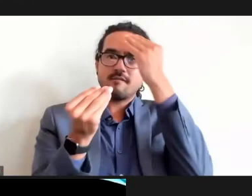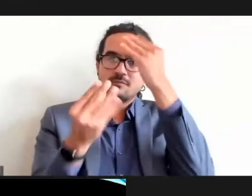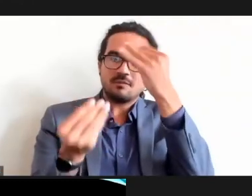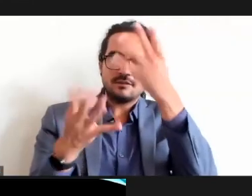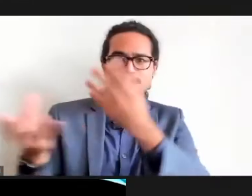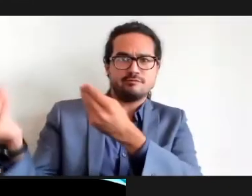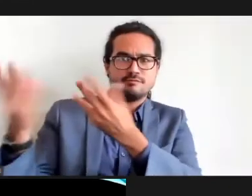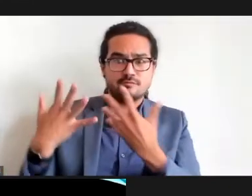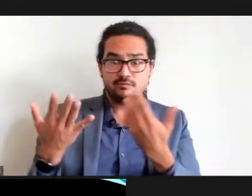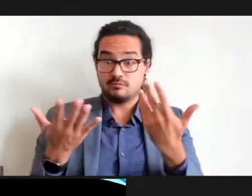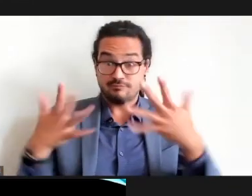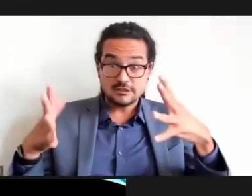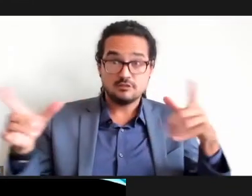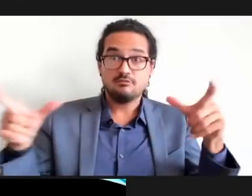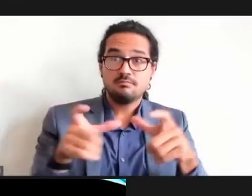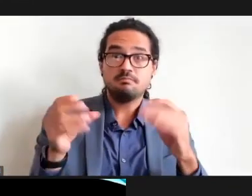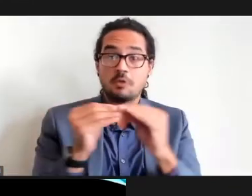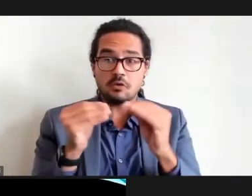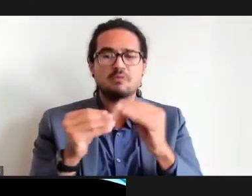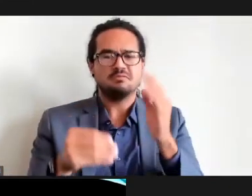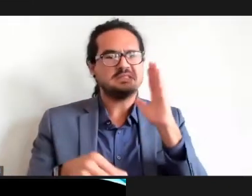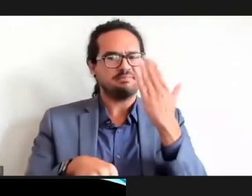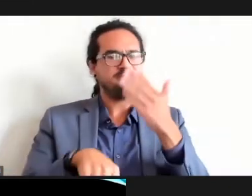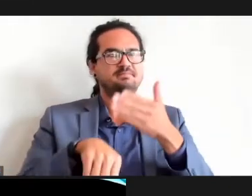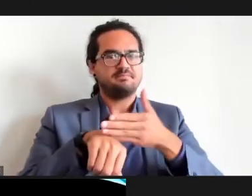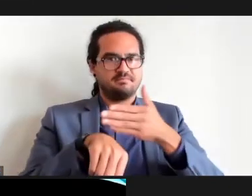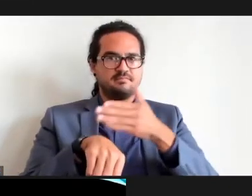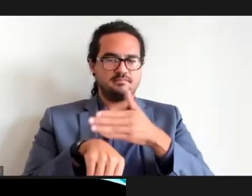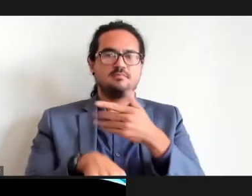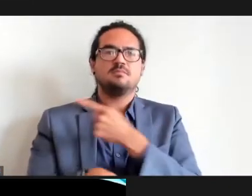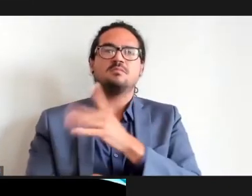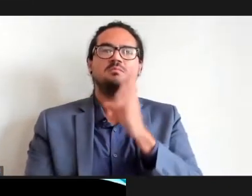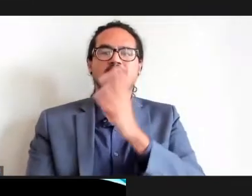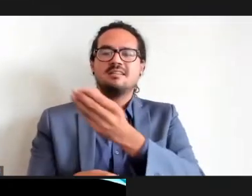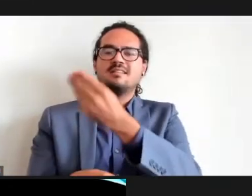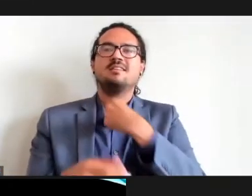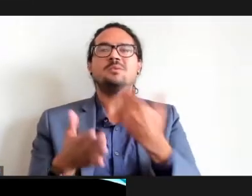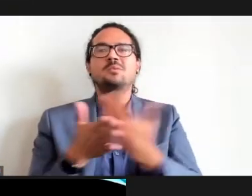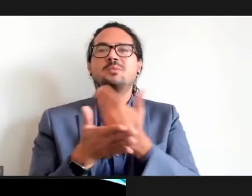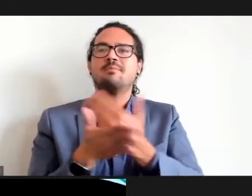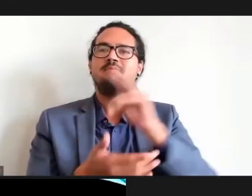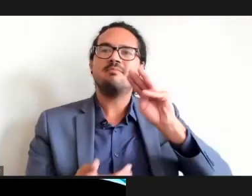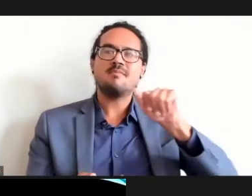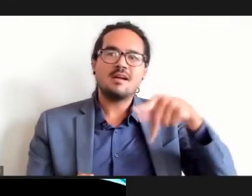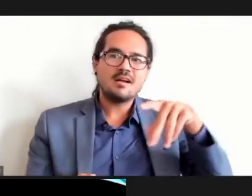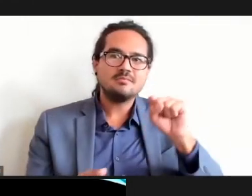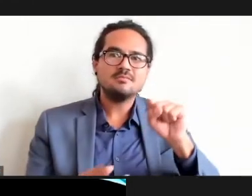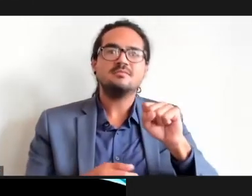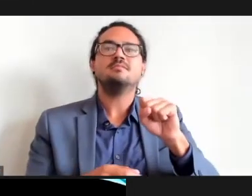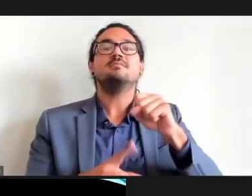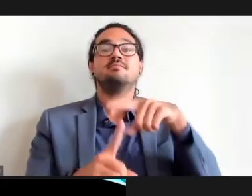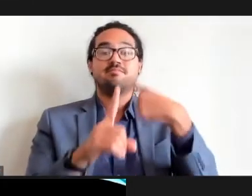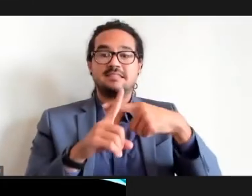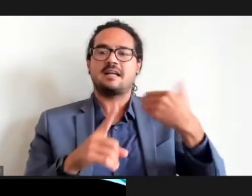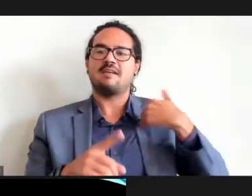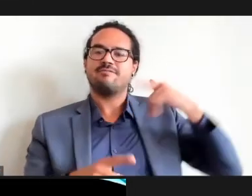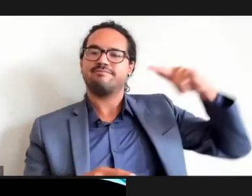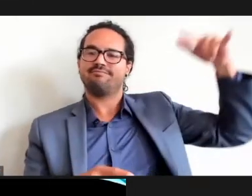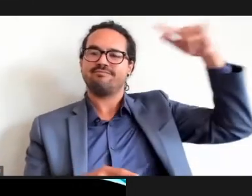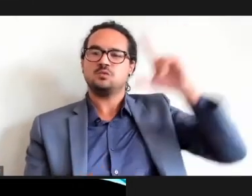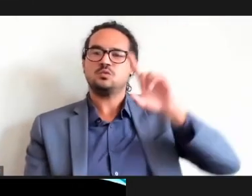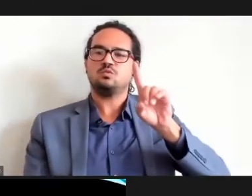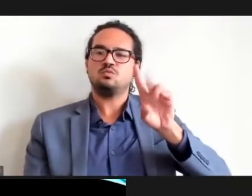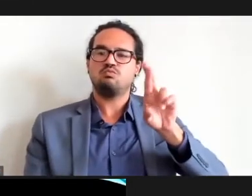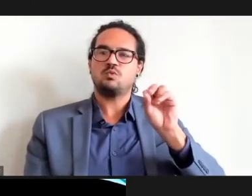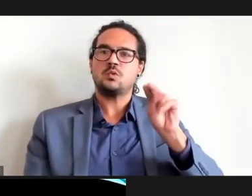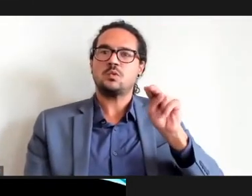of some new drone technology that will assist us with that. So we're looking forward to hopefully providing some updated containment numbers as